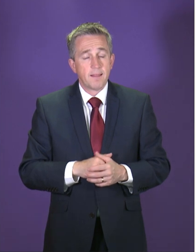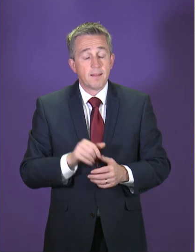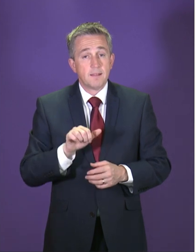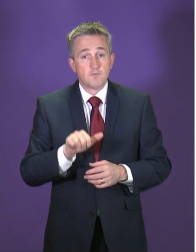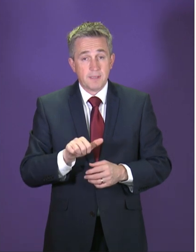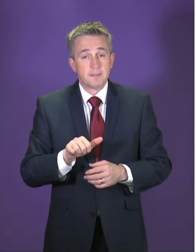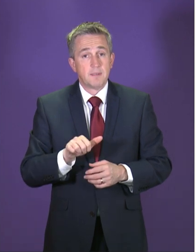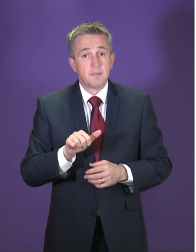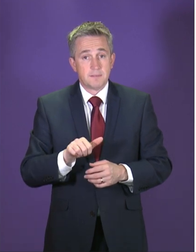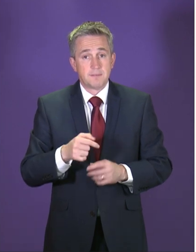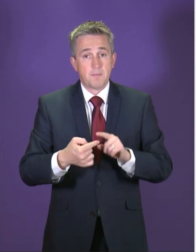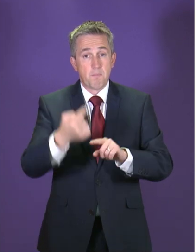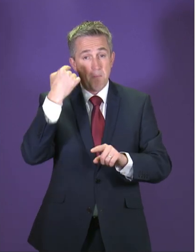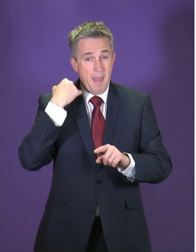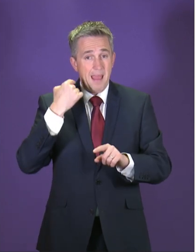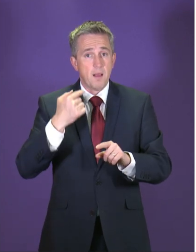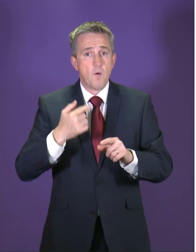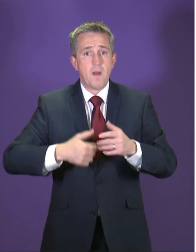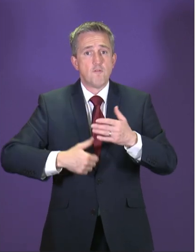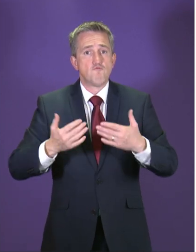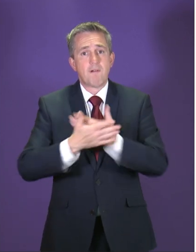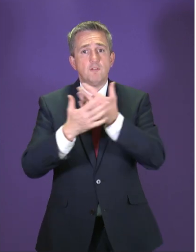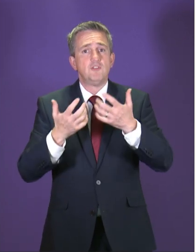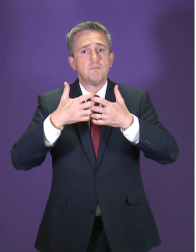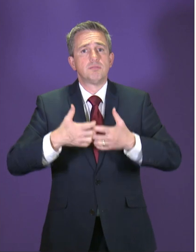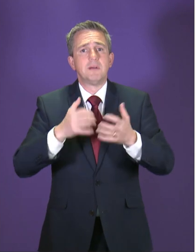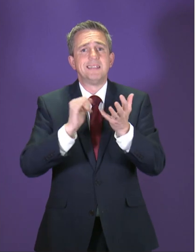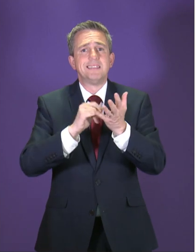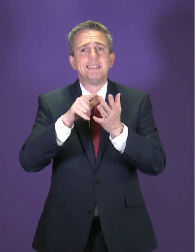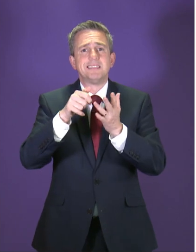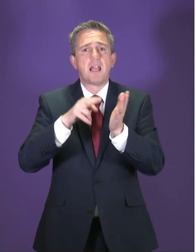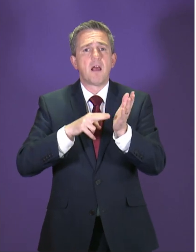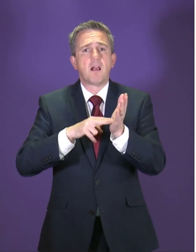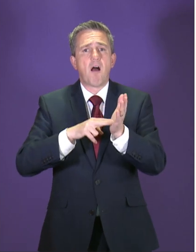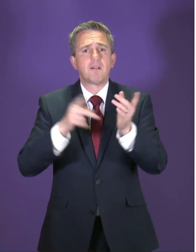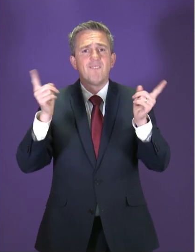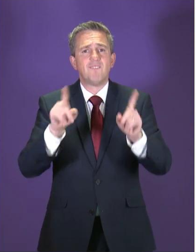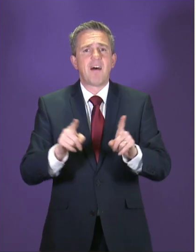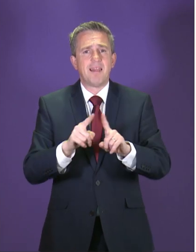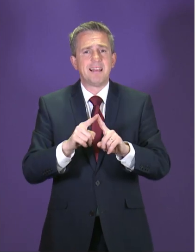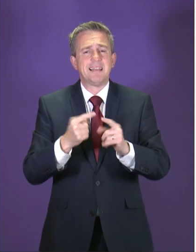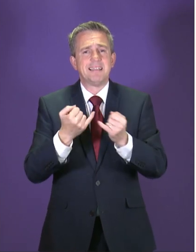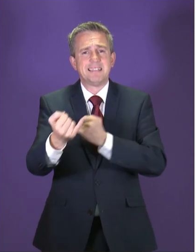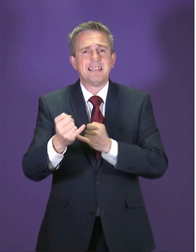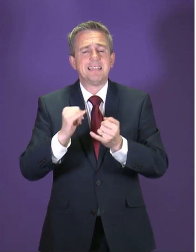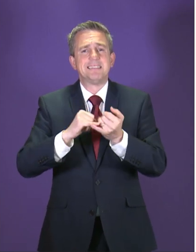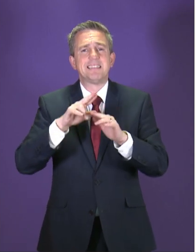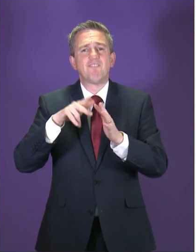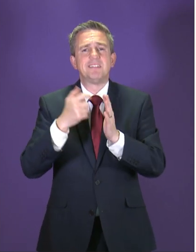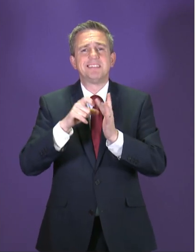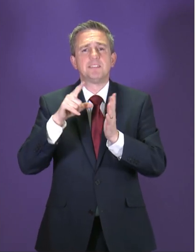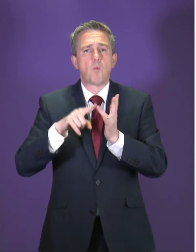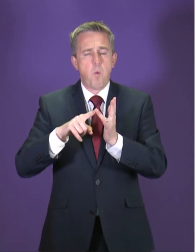this was the case in the early days of the tech revolution in Silicon Valley, which outside of San Francisco, which I've written about,